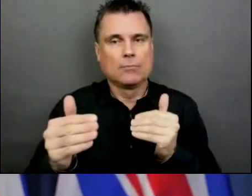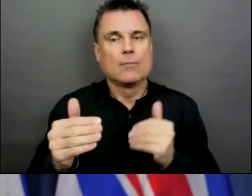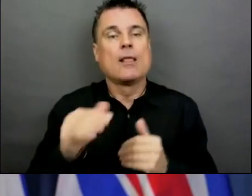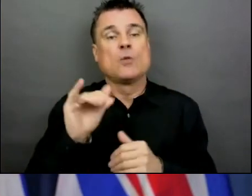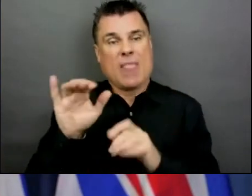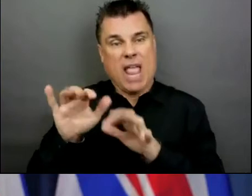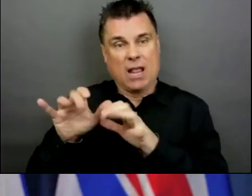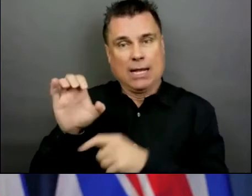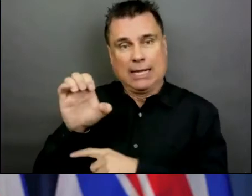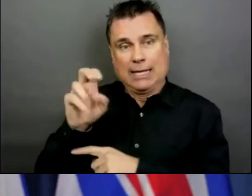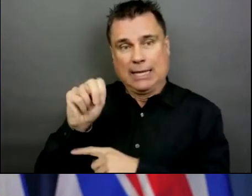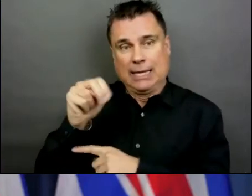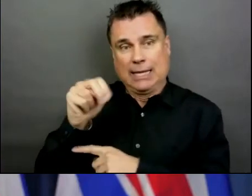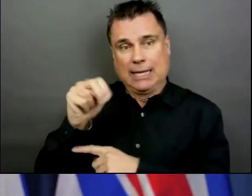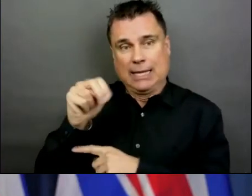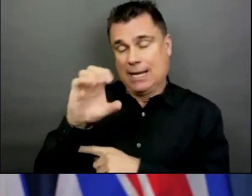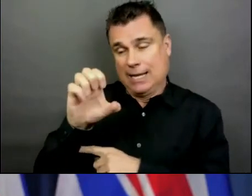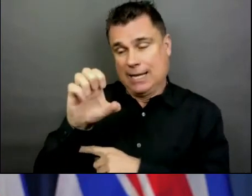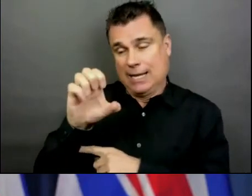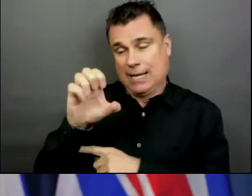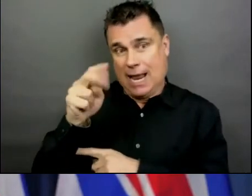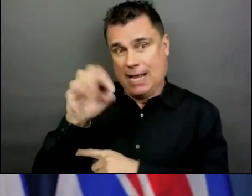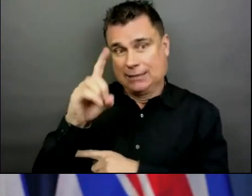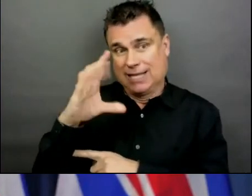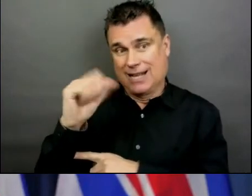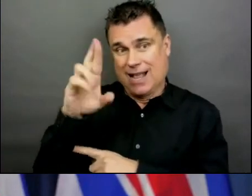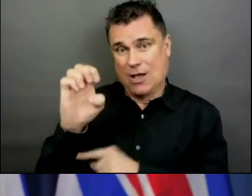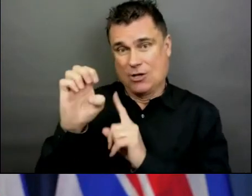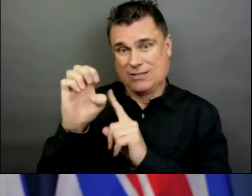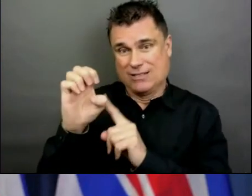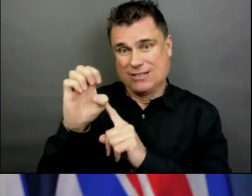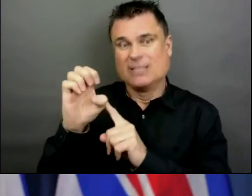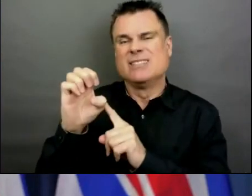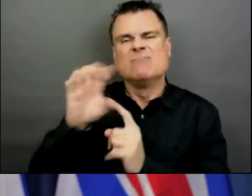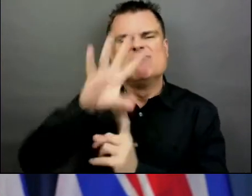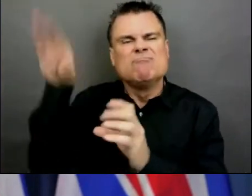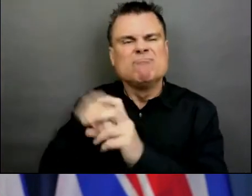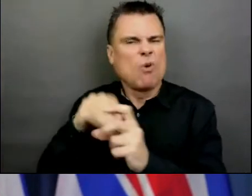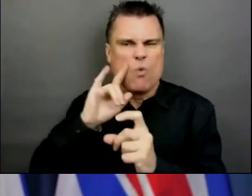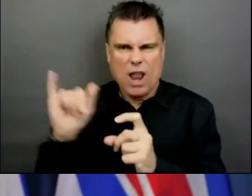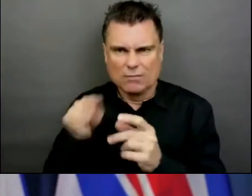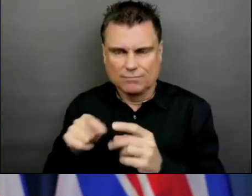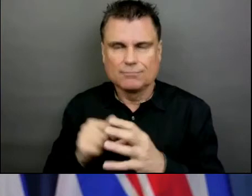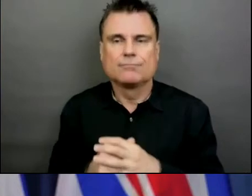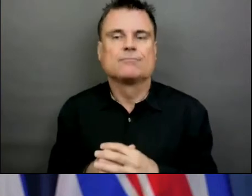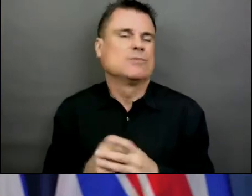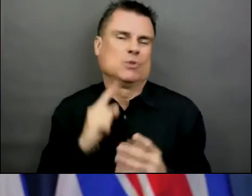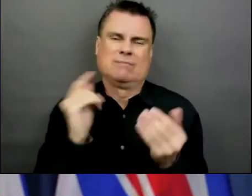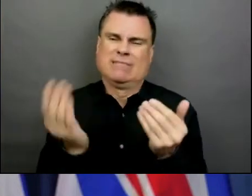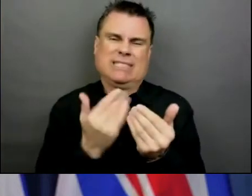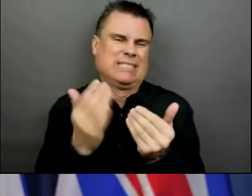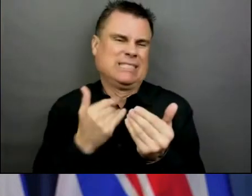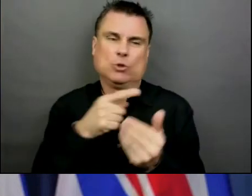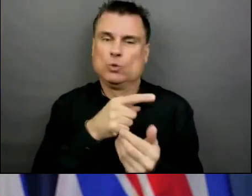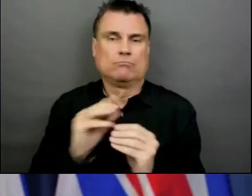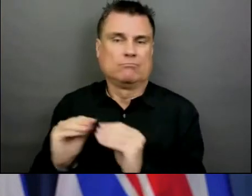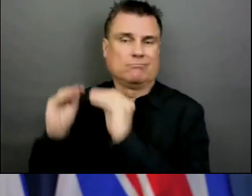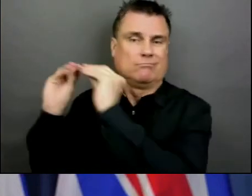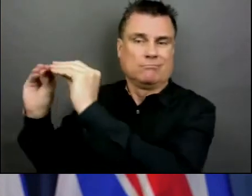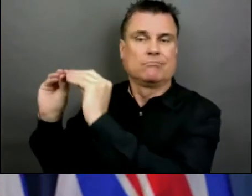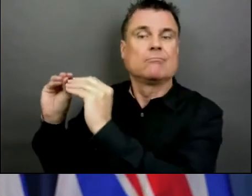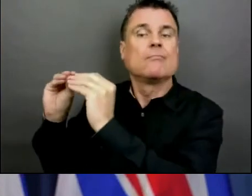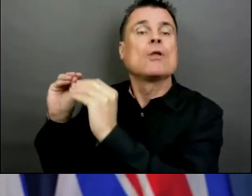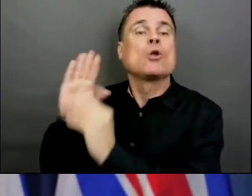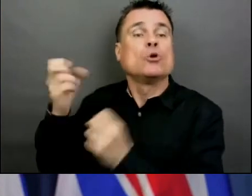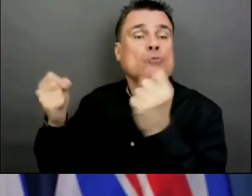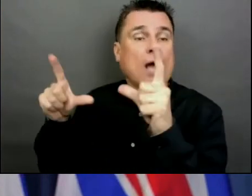user-friendly. All you need is have your driver's license and your plate number. And as you use the tool, you can also